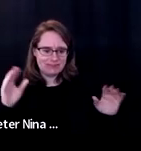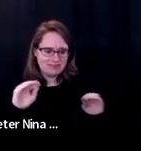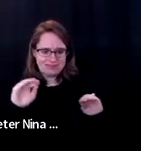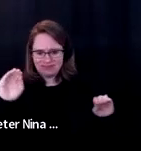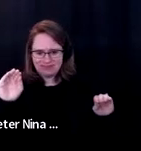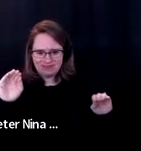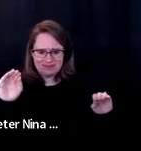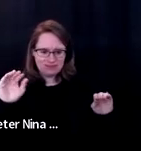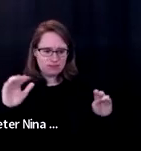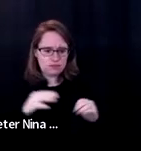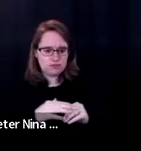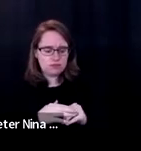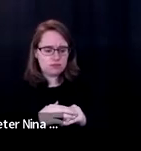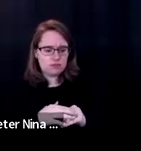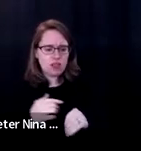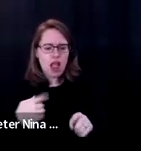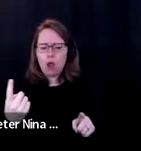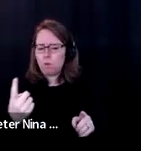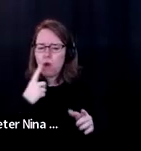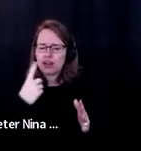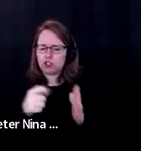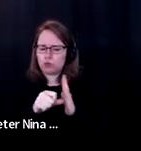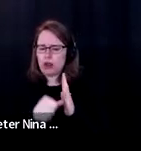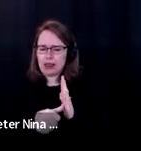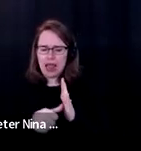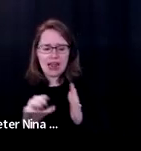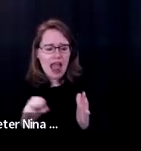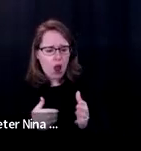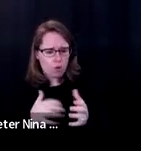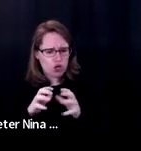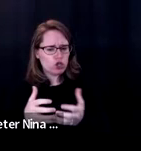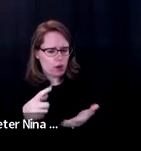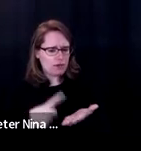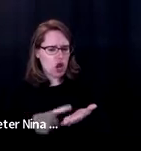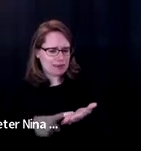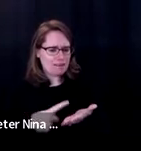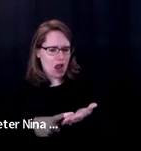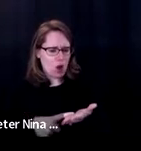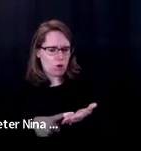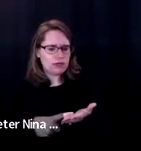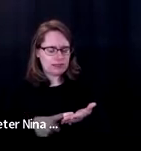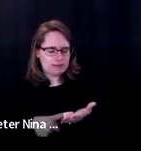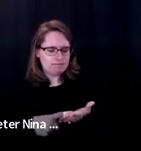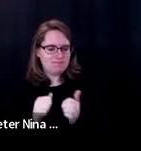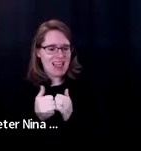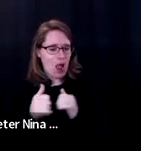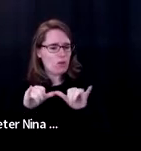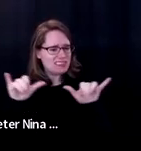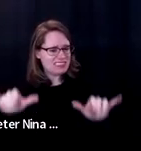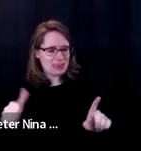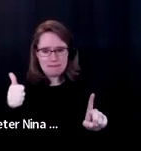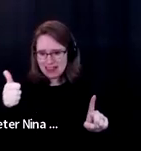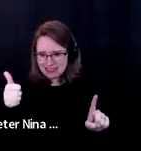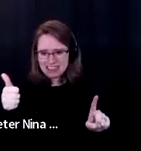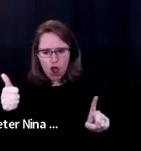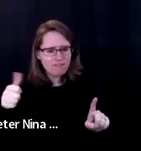are. One thing I just wanted to highlight, and our group talked a little bit about how the system itself can create the